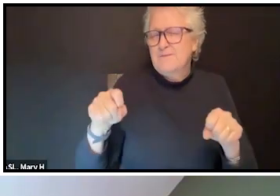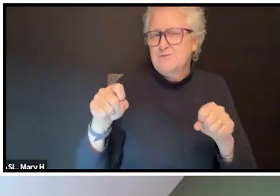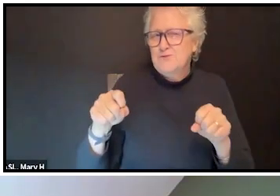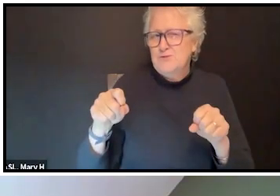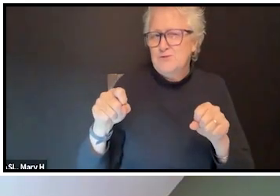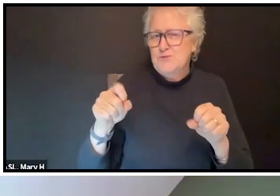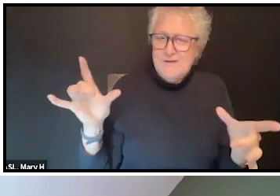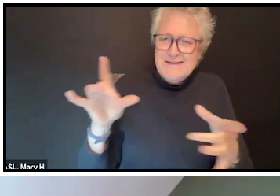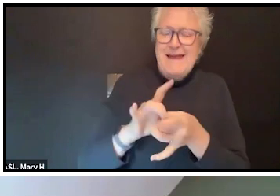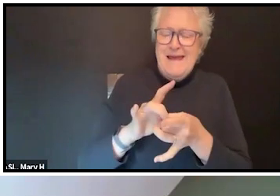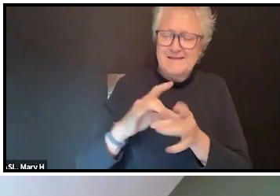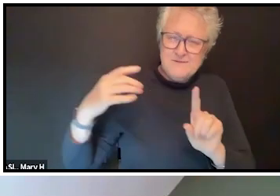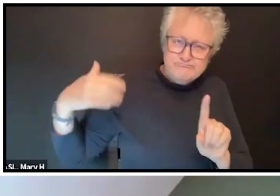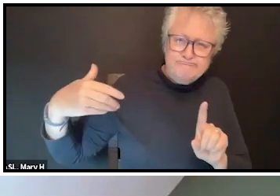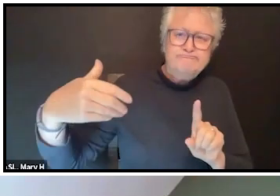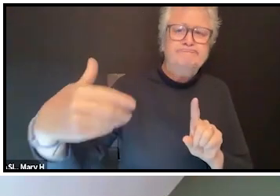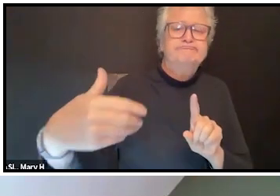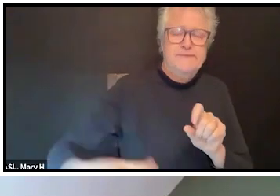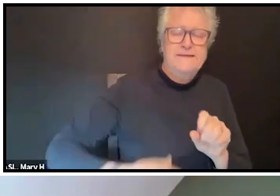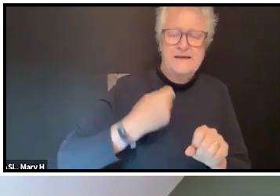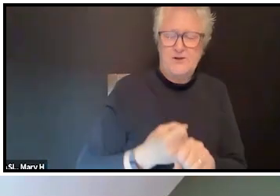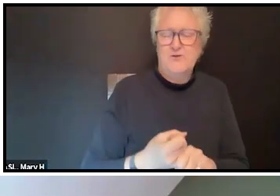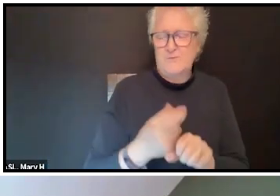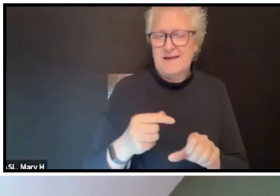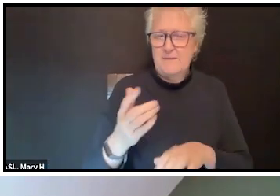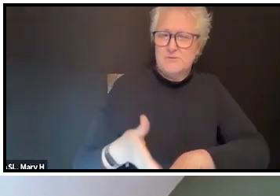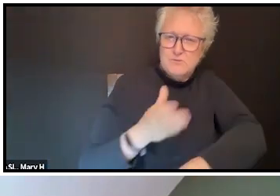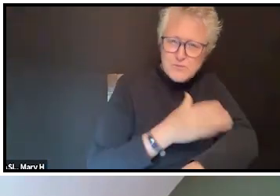implementing self-direction in their states.